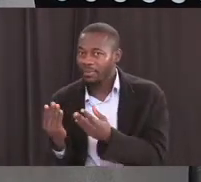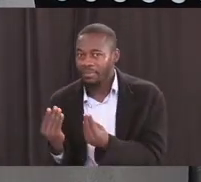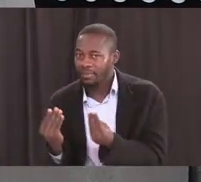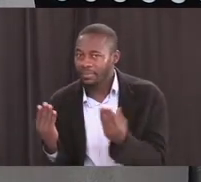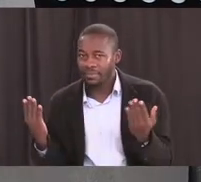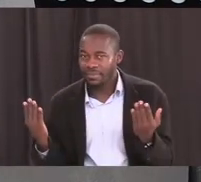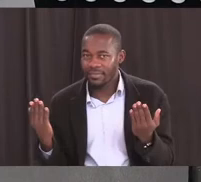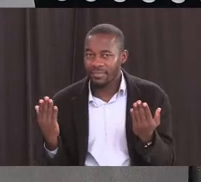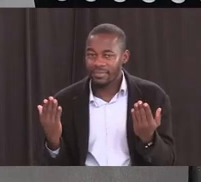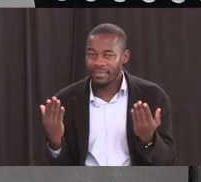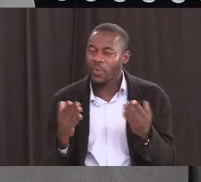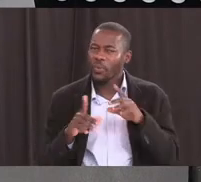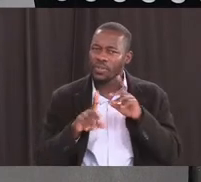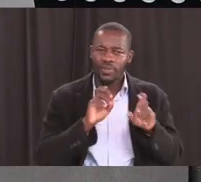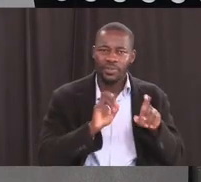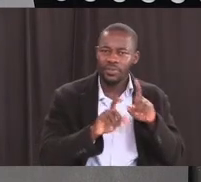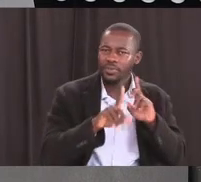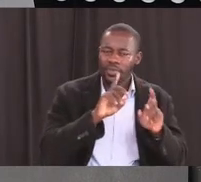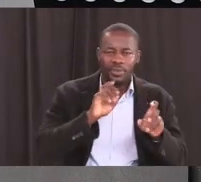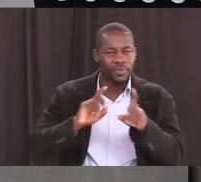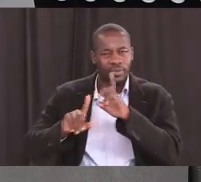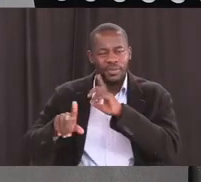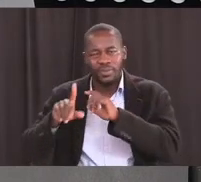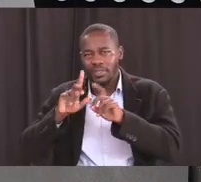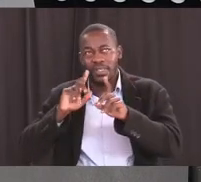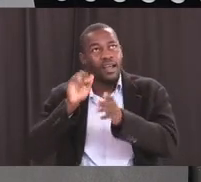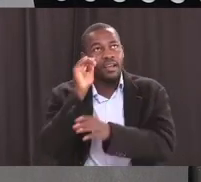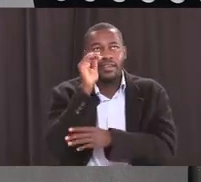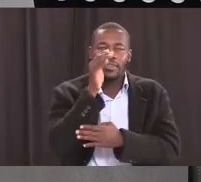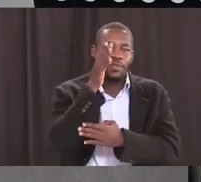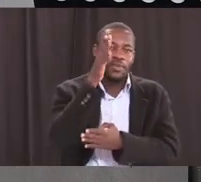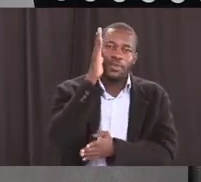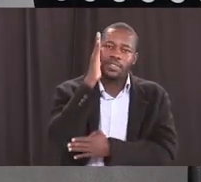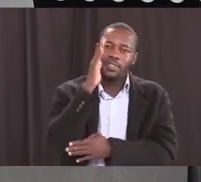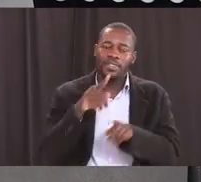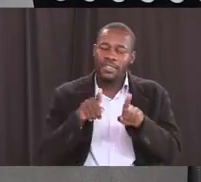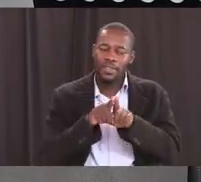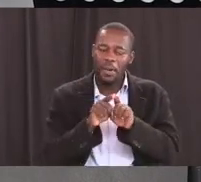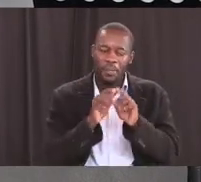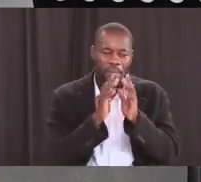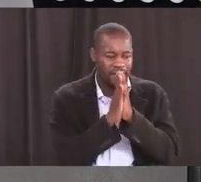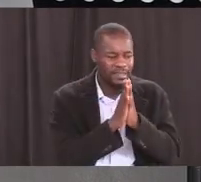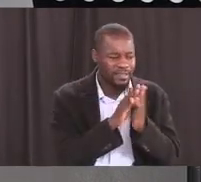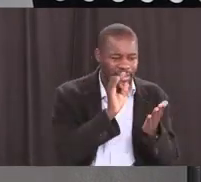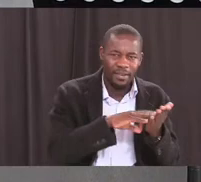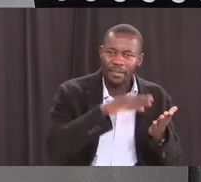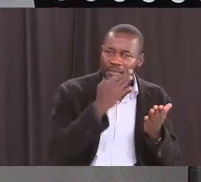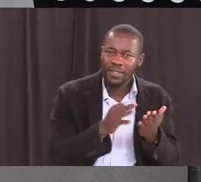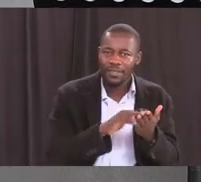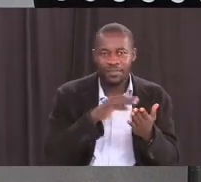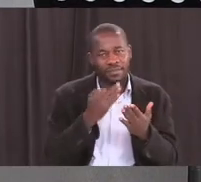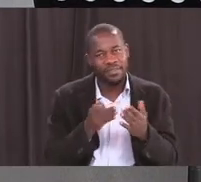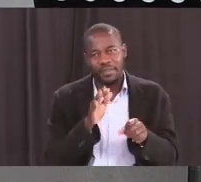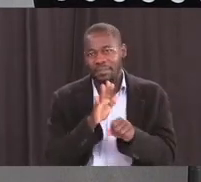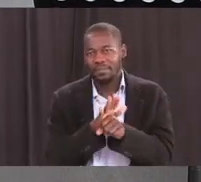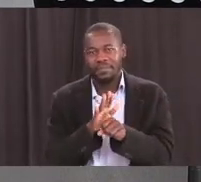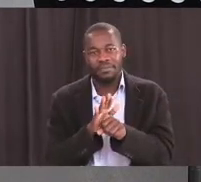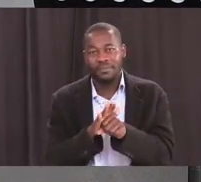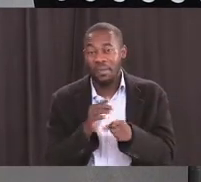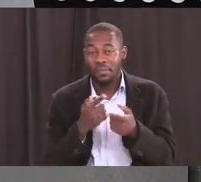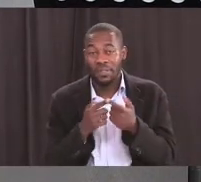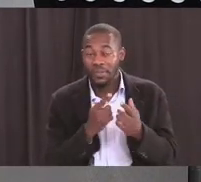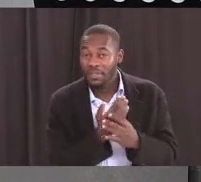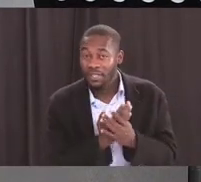We have faced those questions and prayed those prayers. But through it all, we have resolved in our heart